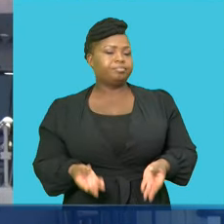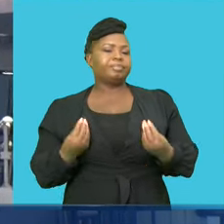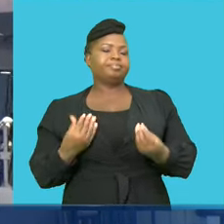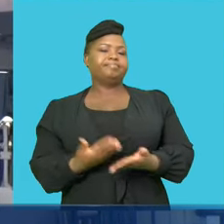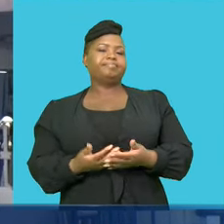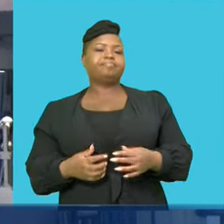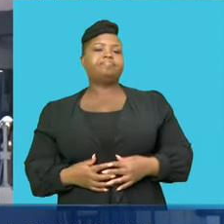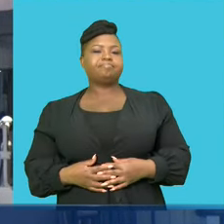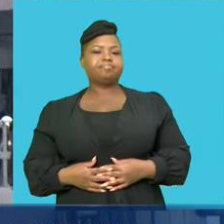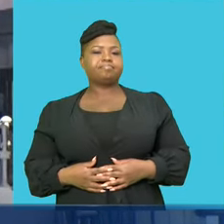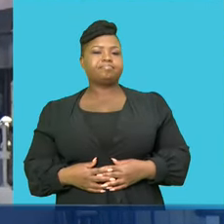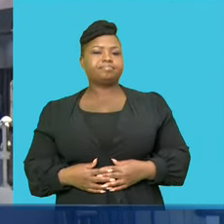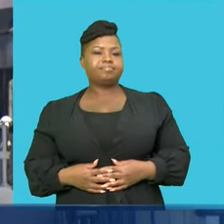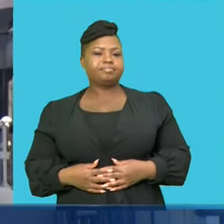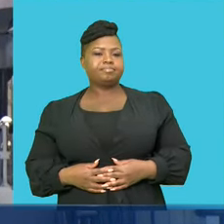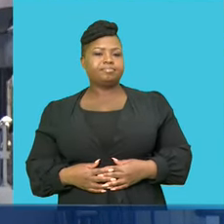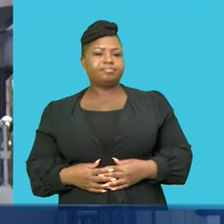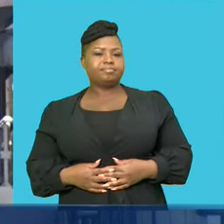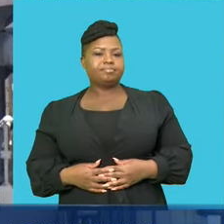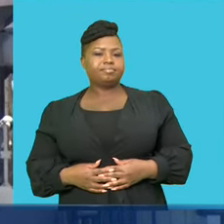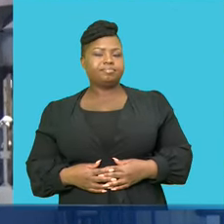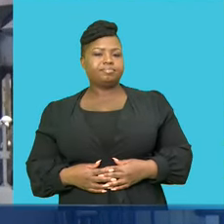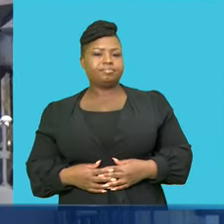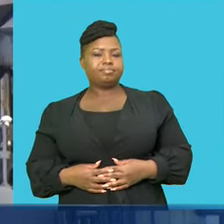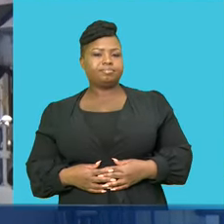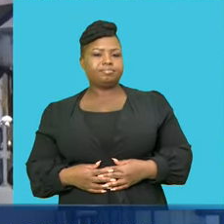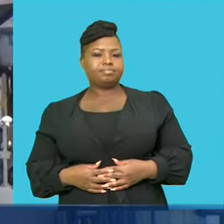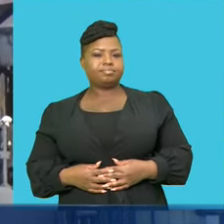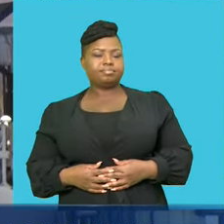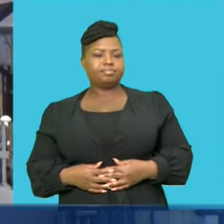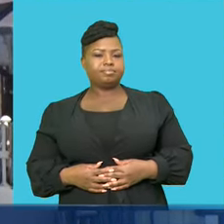bewalungele. Kwiindaba zeSoweto TV, ndingunomzabalazo Mthuka eRasmeri.